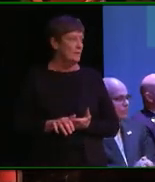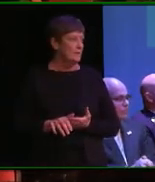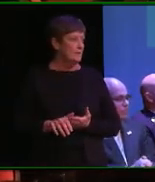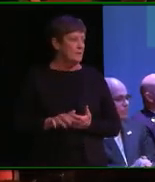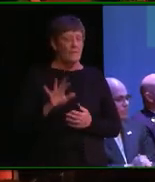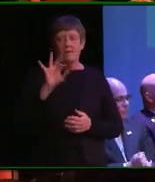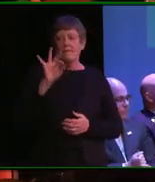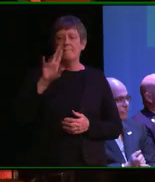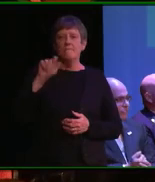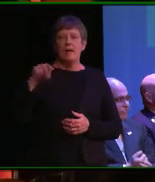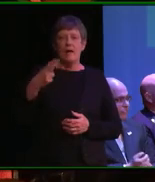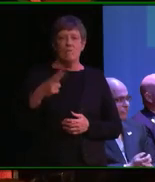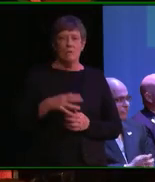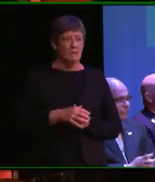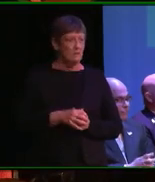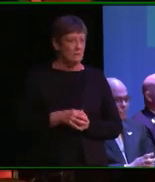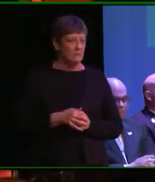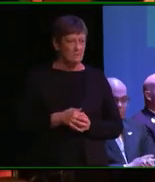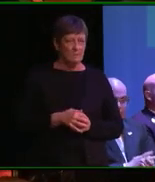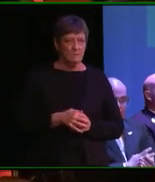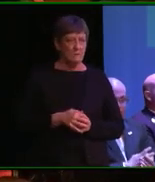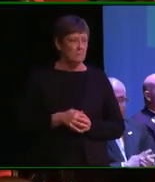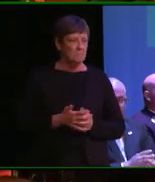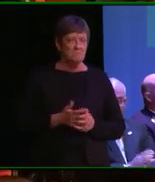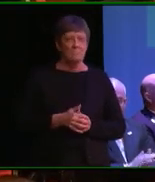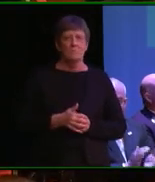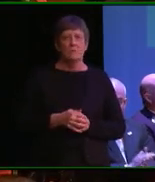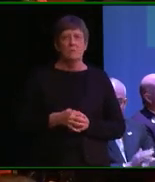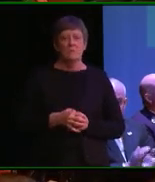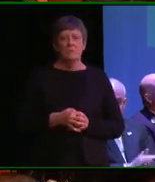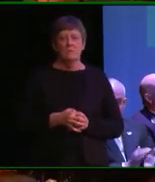Clara Tara Langley Soares,